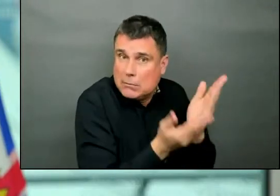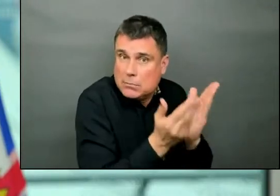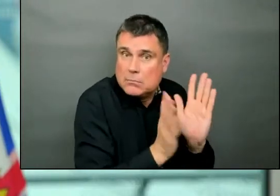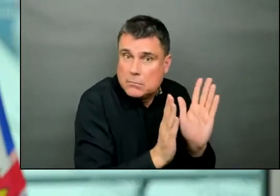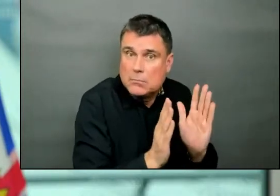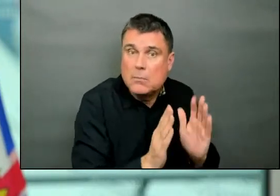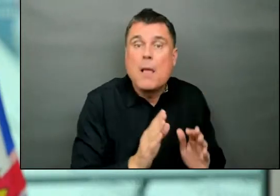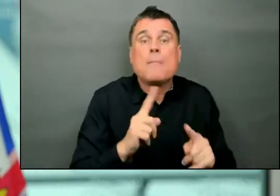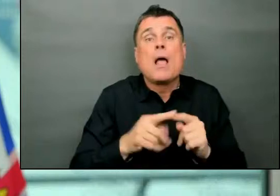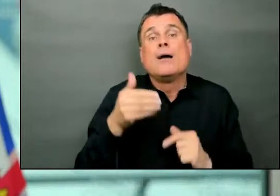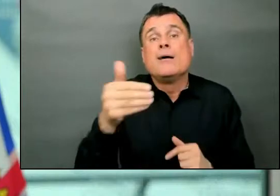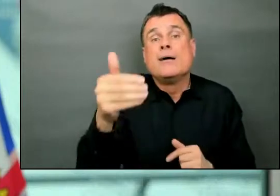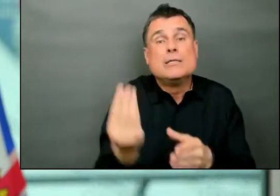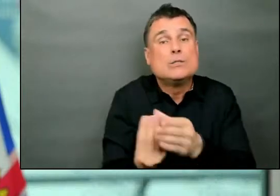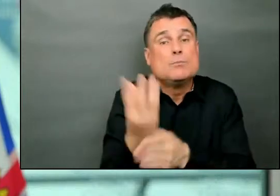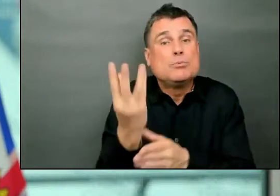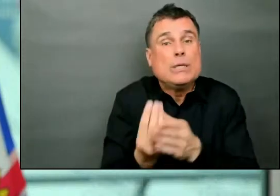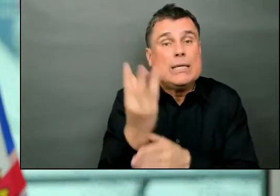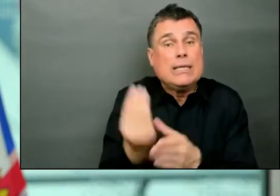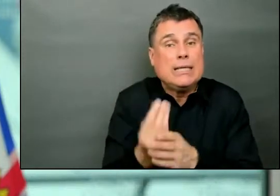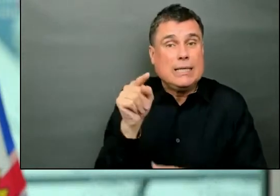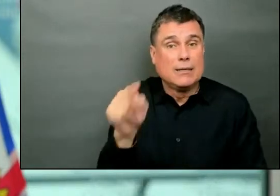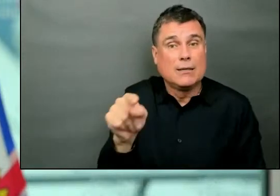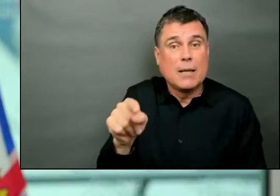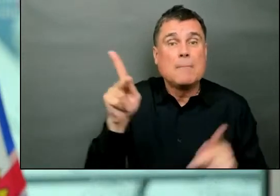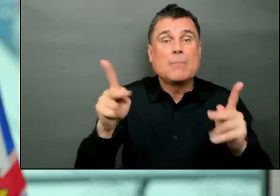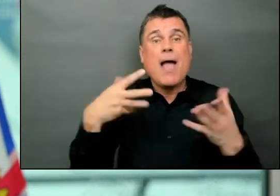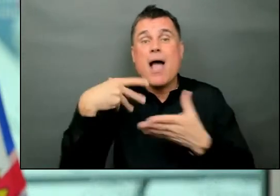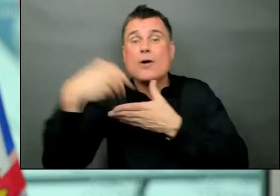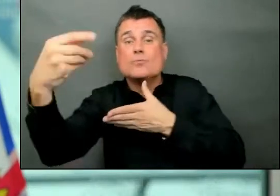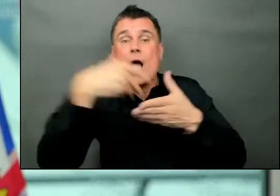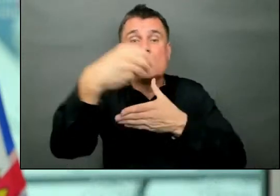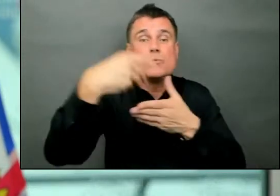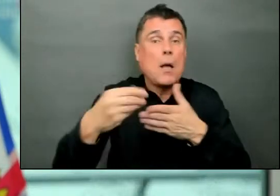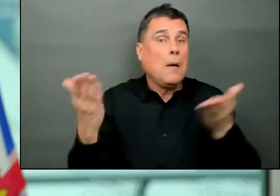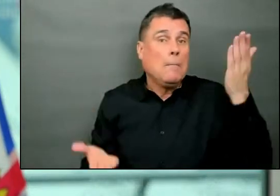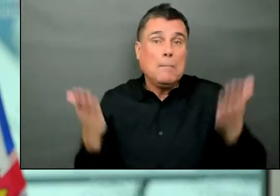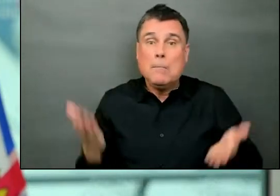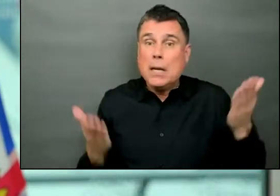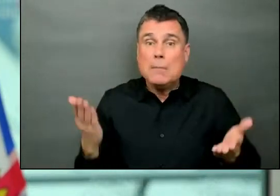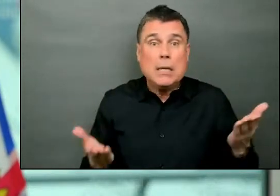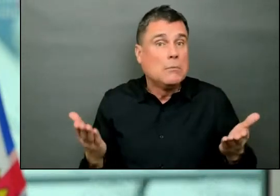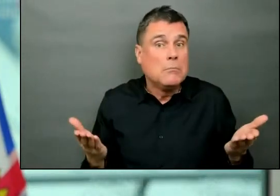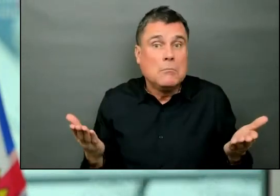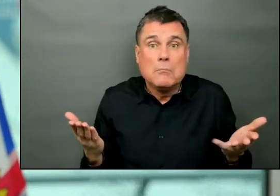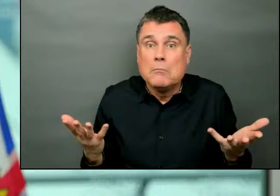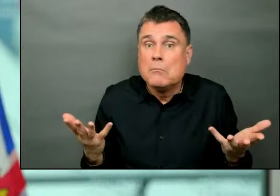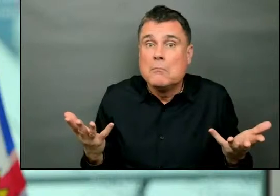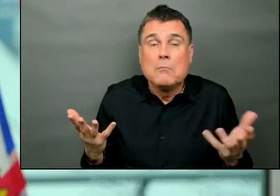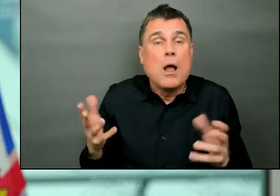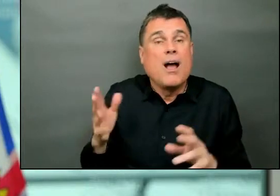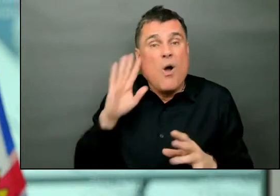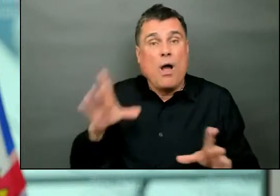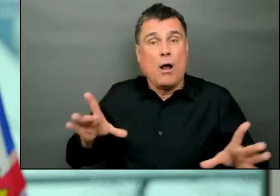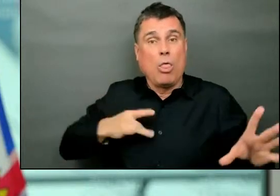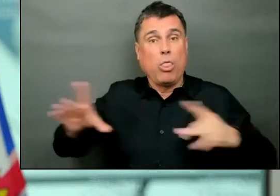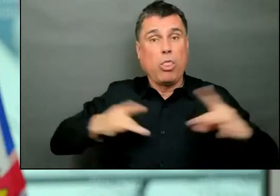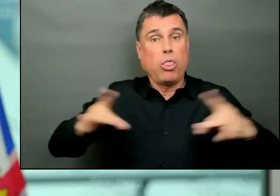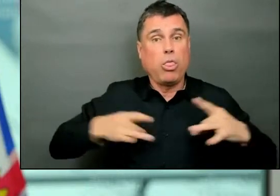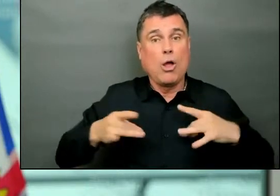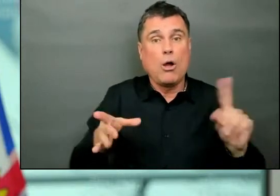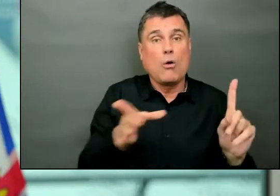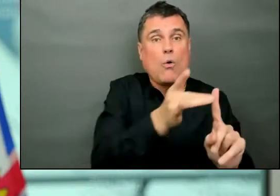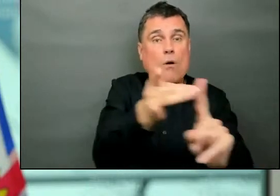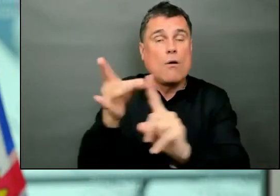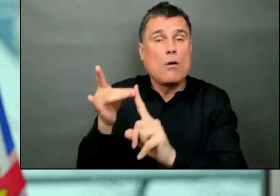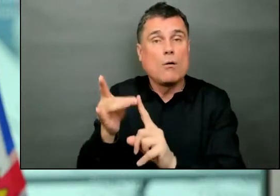in infectivity or an ability to transmit? That will help us as well. And, of course, making sure that we have our vaccine program back